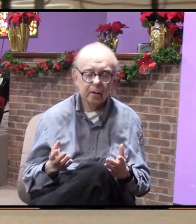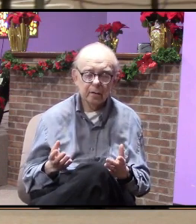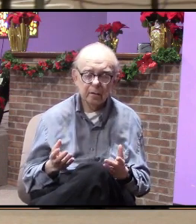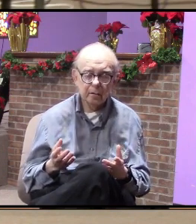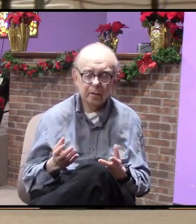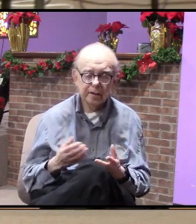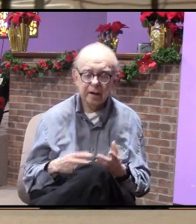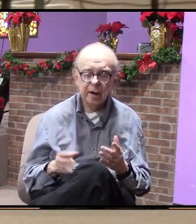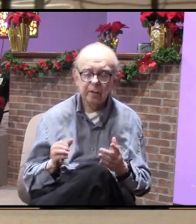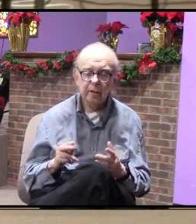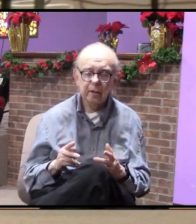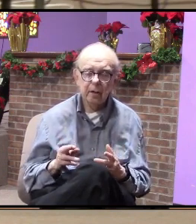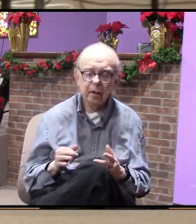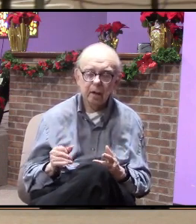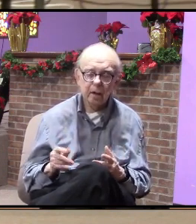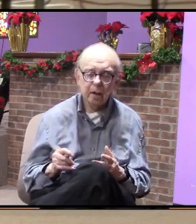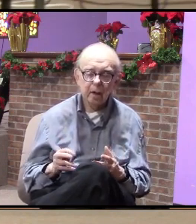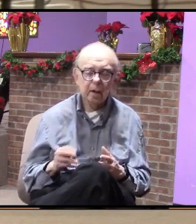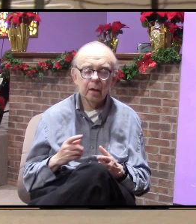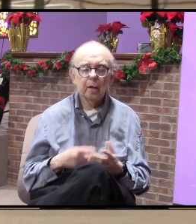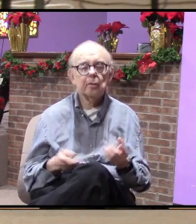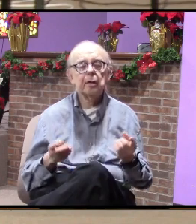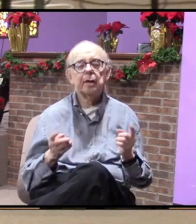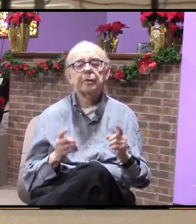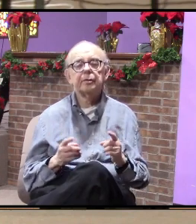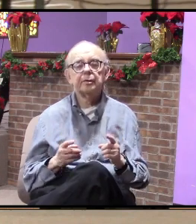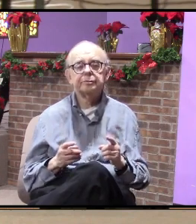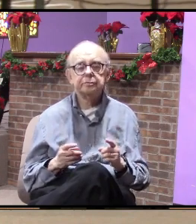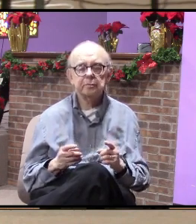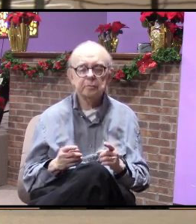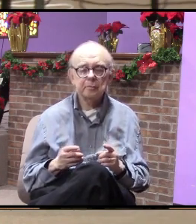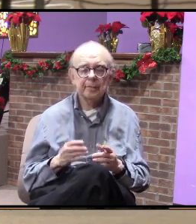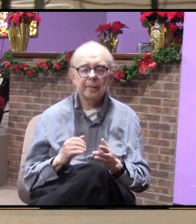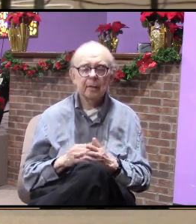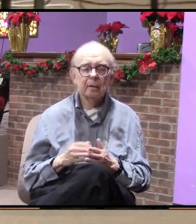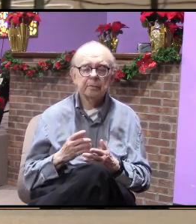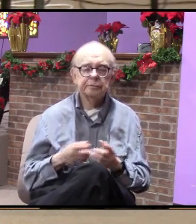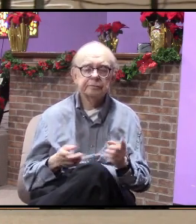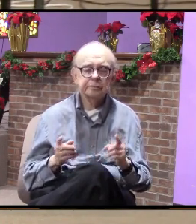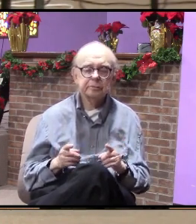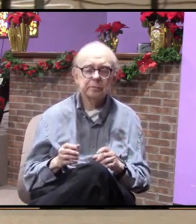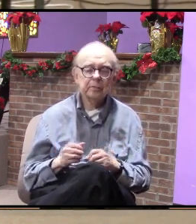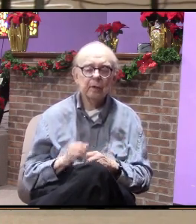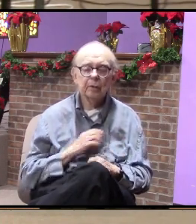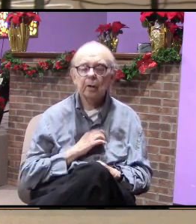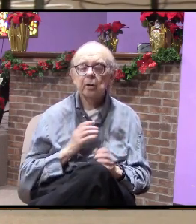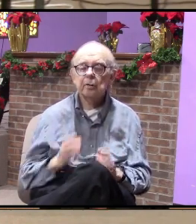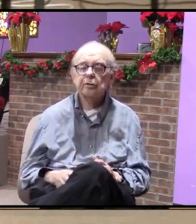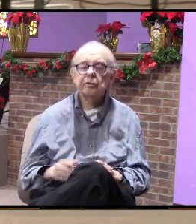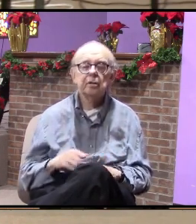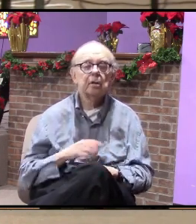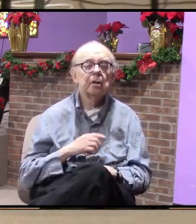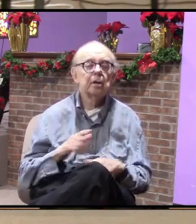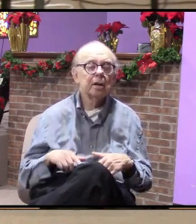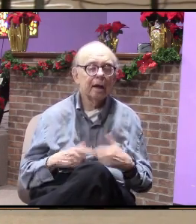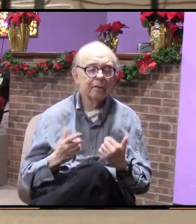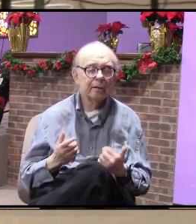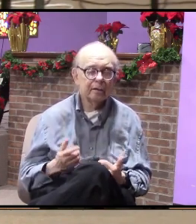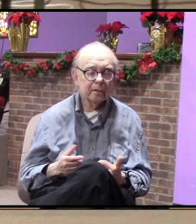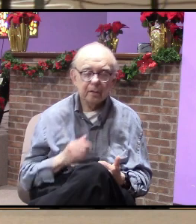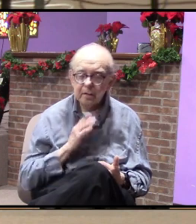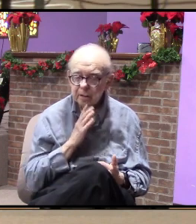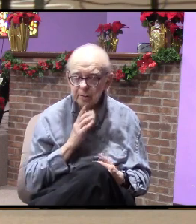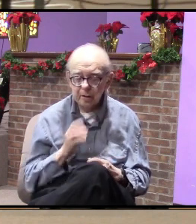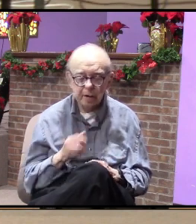out of the rhythm. And then what ends up happening is this is what happens in our Christian life. I'm not just